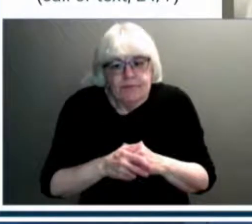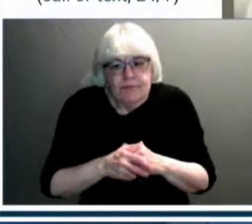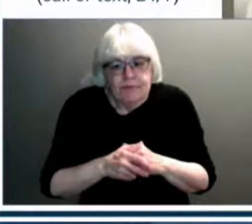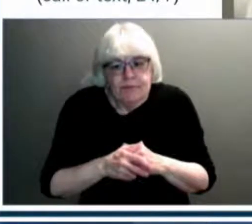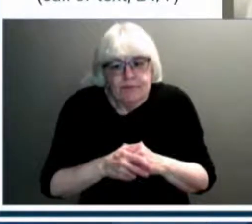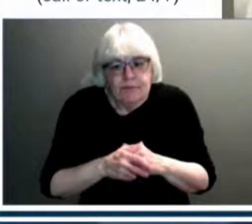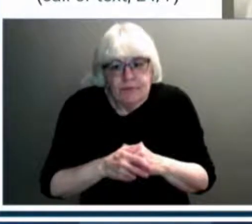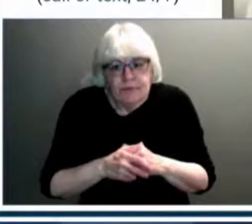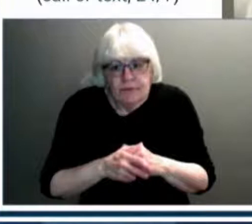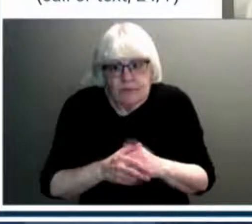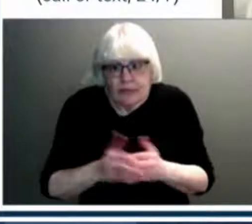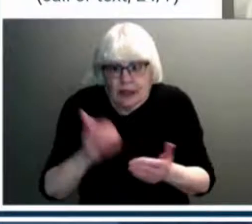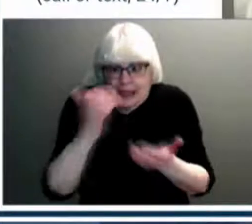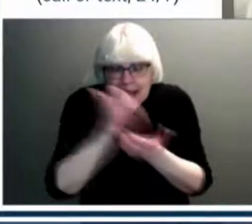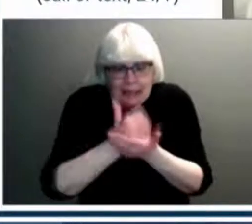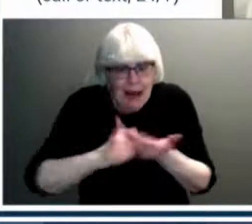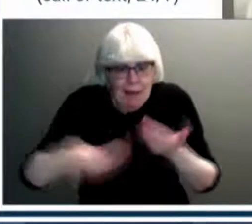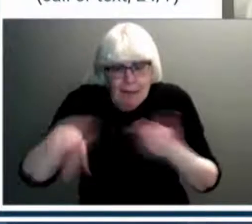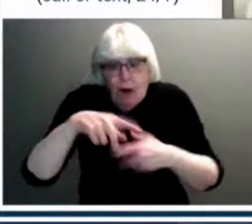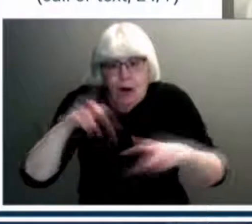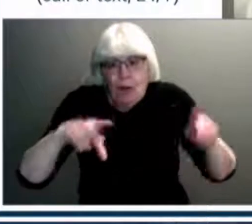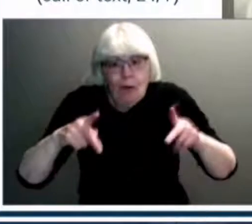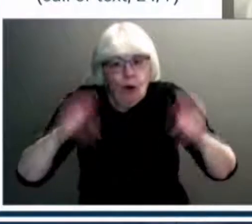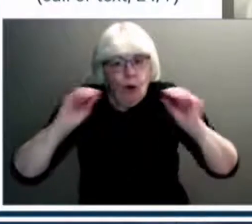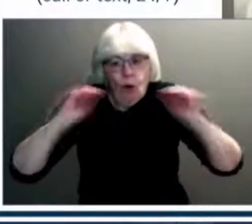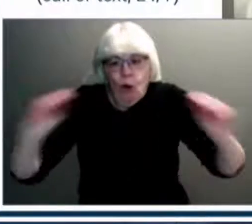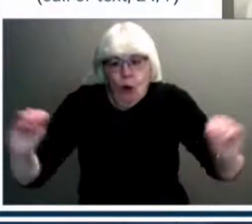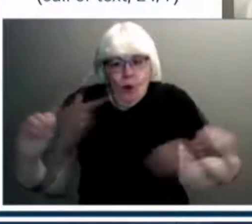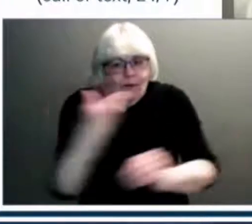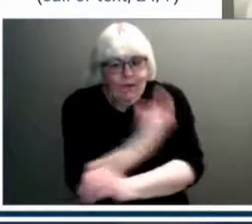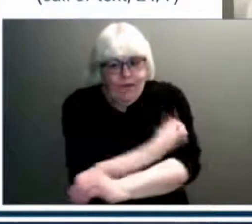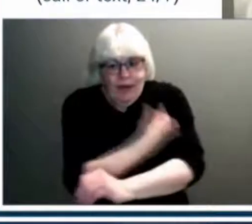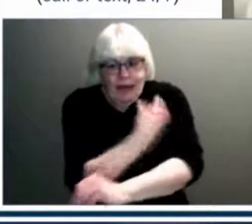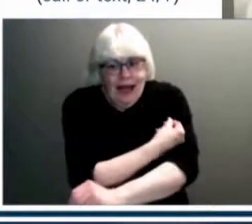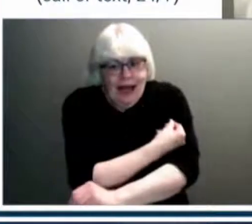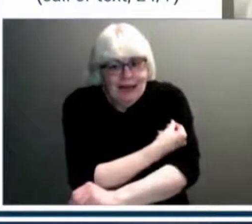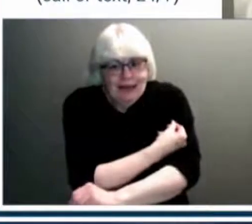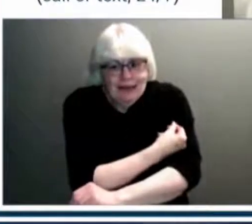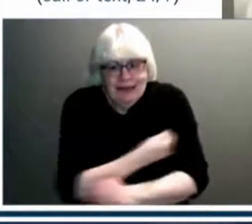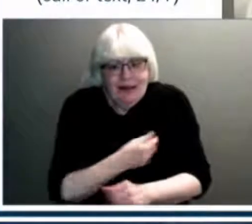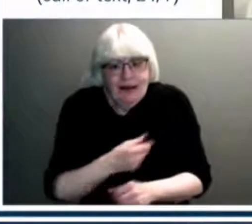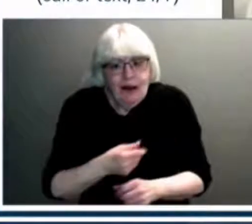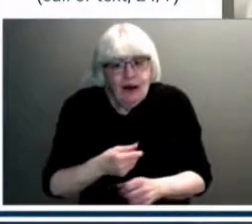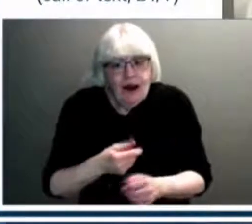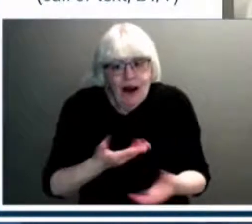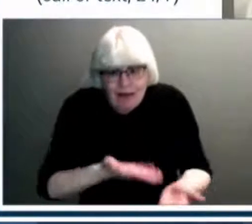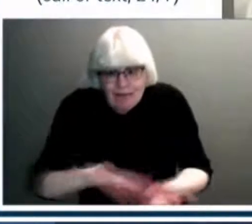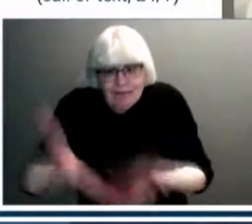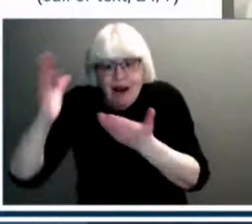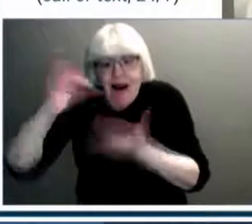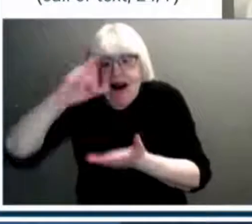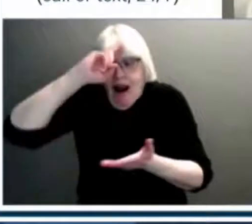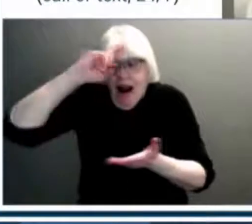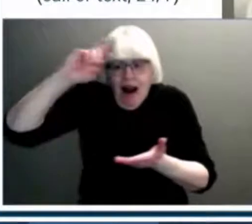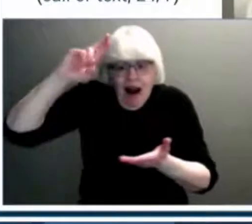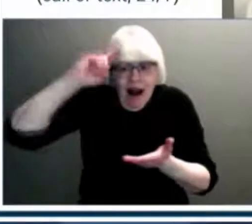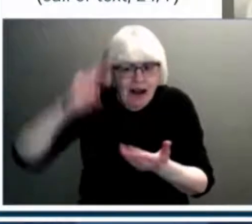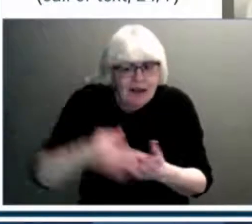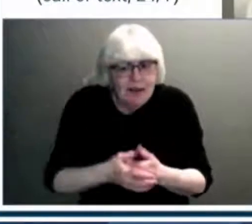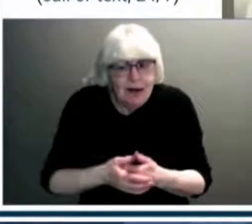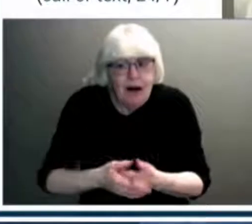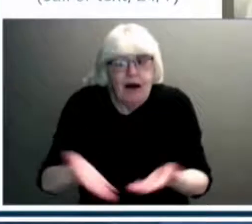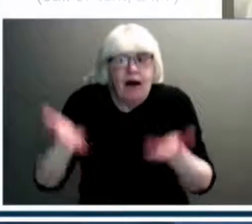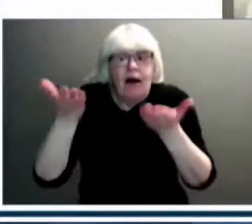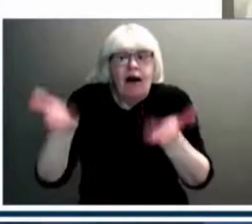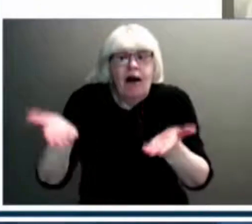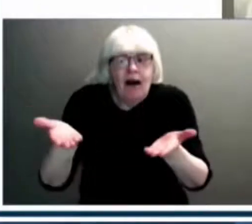a direct burden on the healthcare system. Is it something that you see in Nova Scotia, that